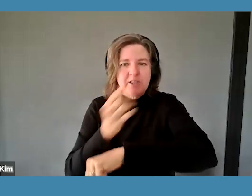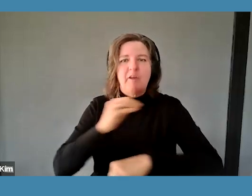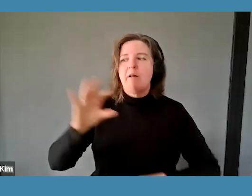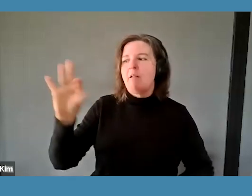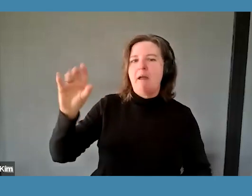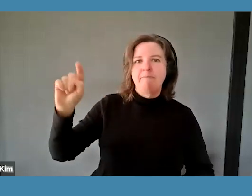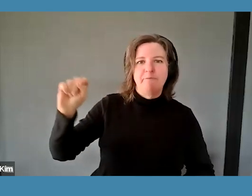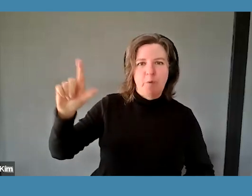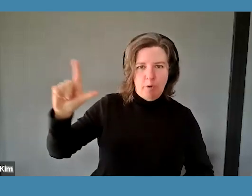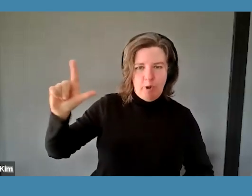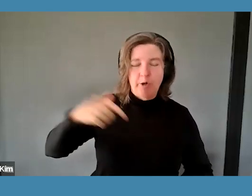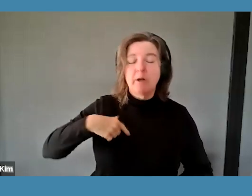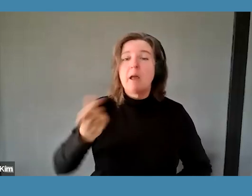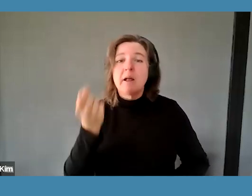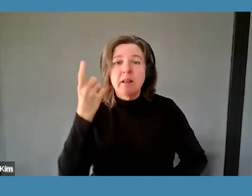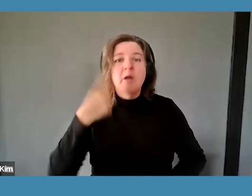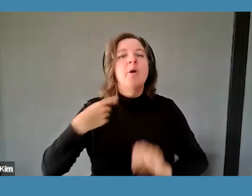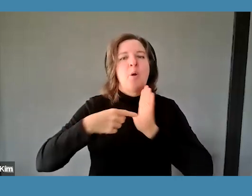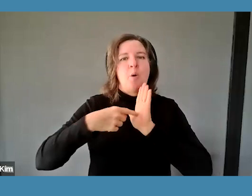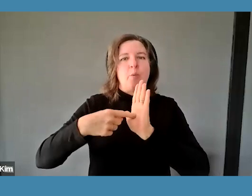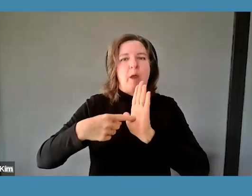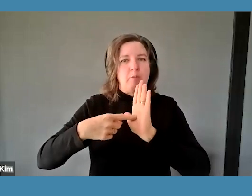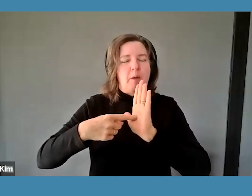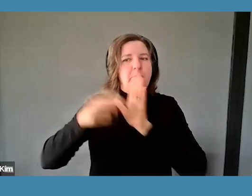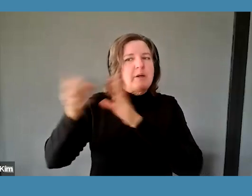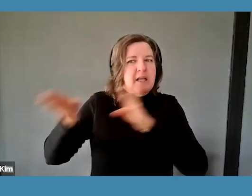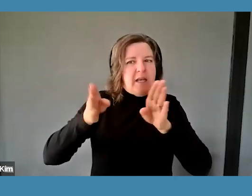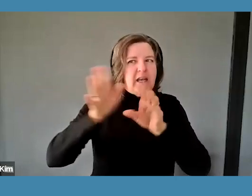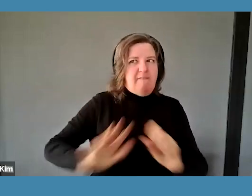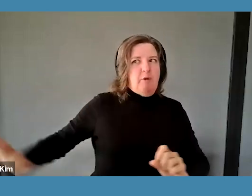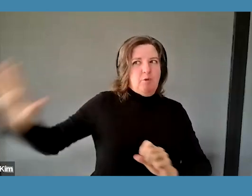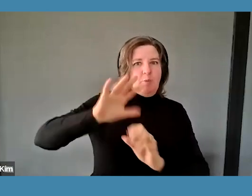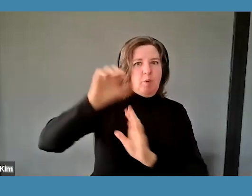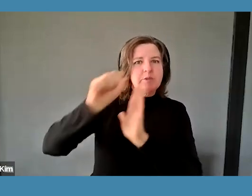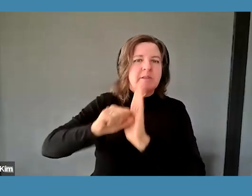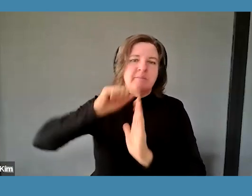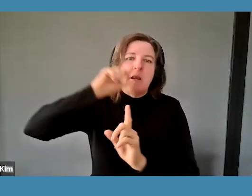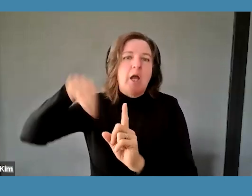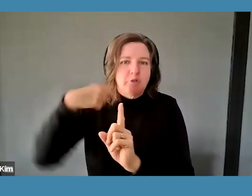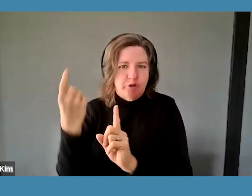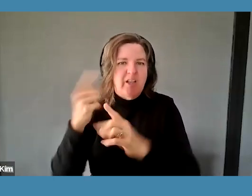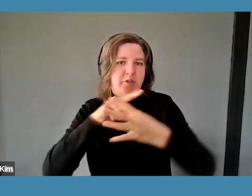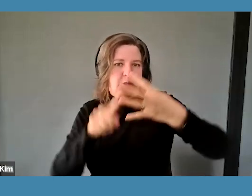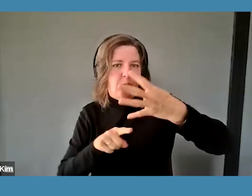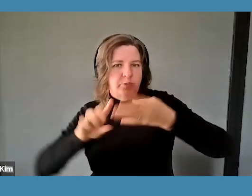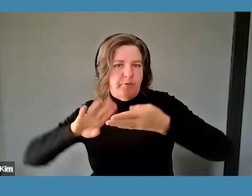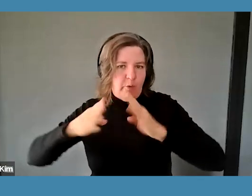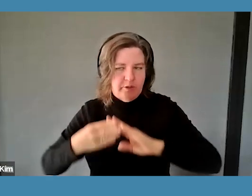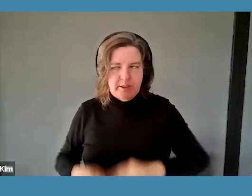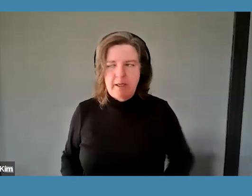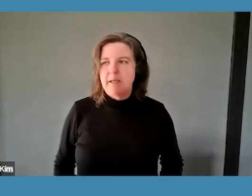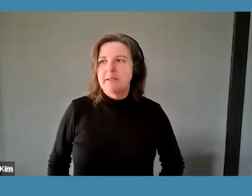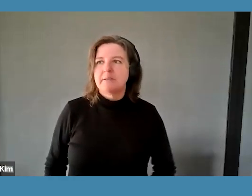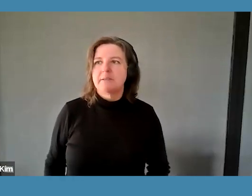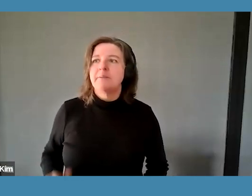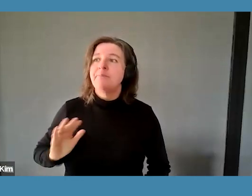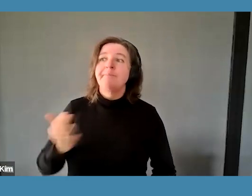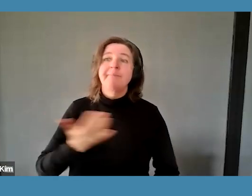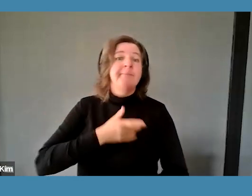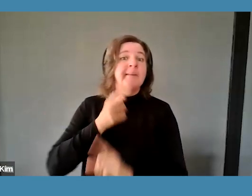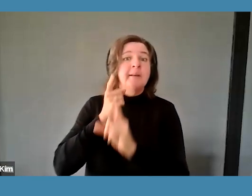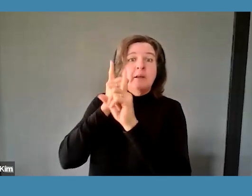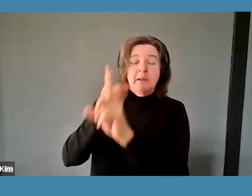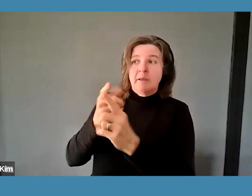individuals statewide, not just those cities. Our mission is to advocate,